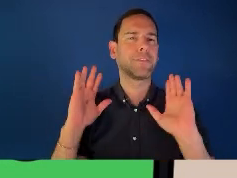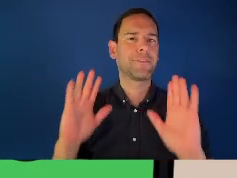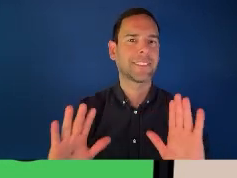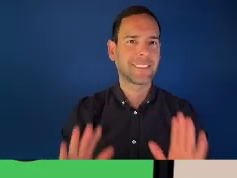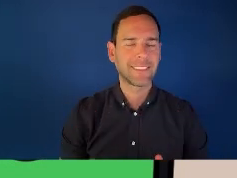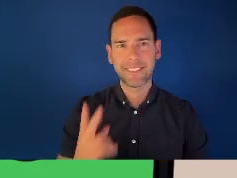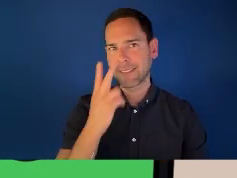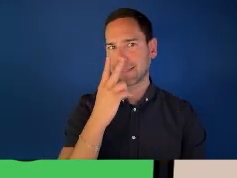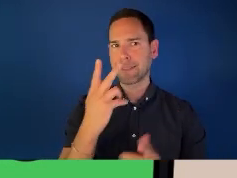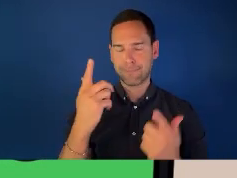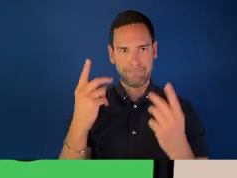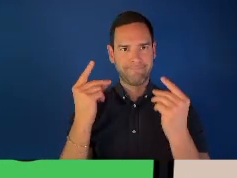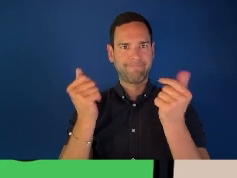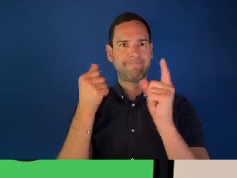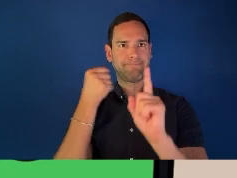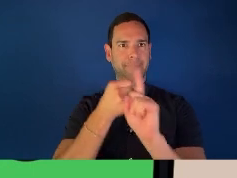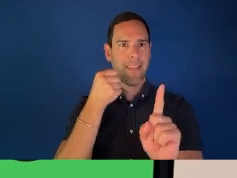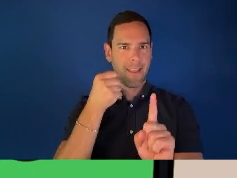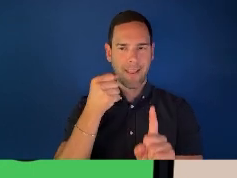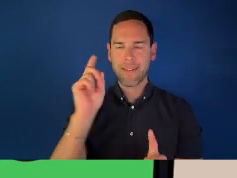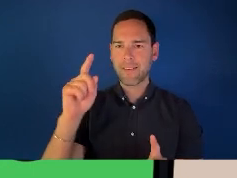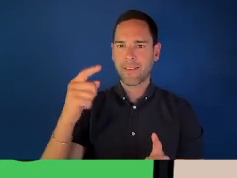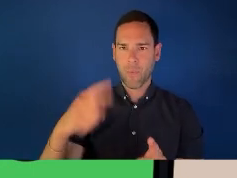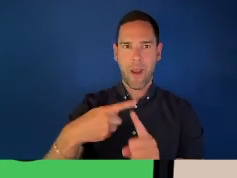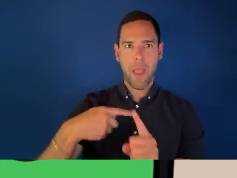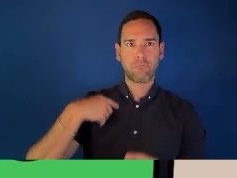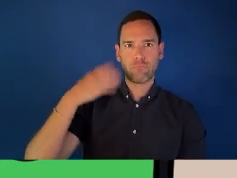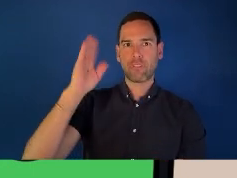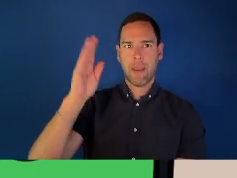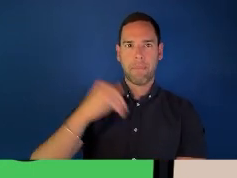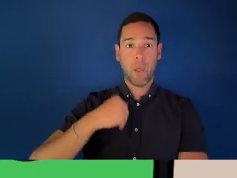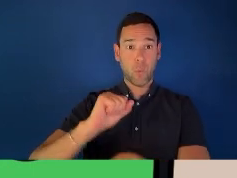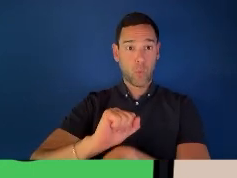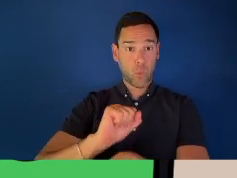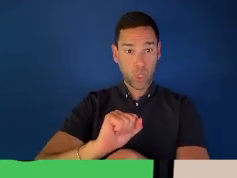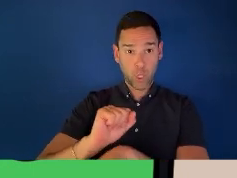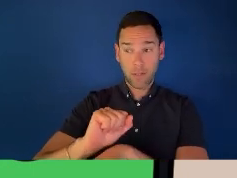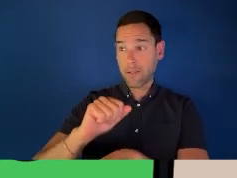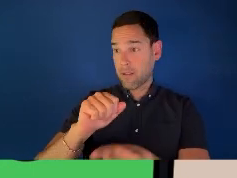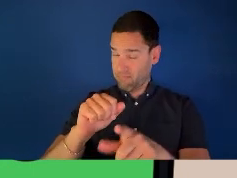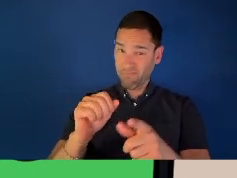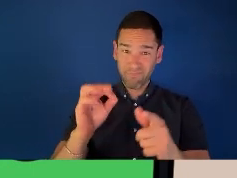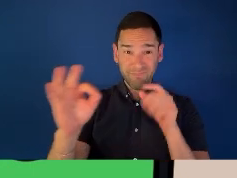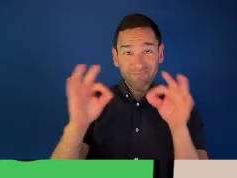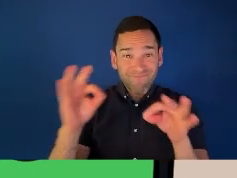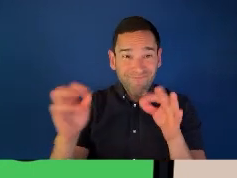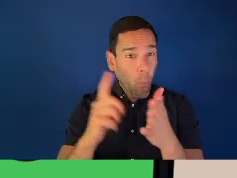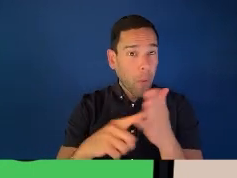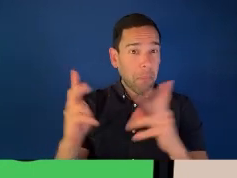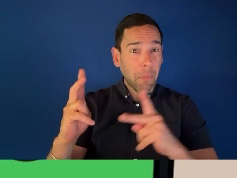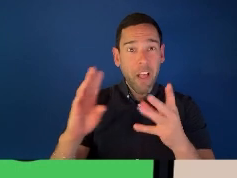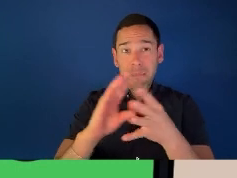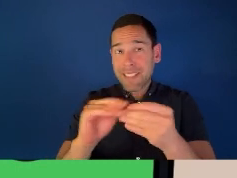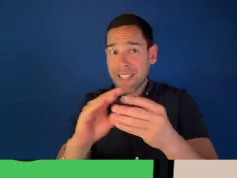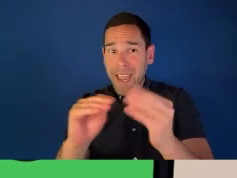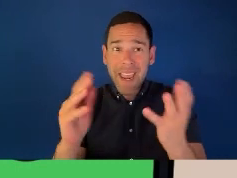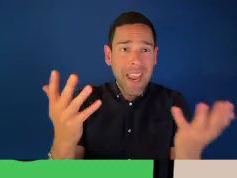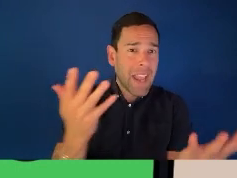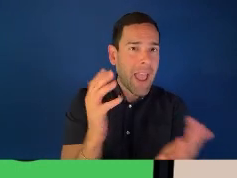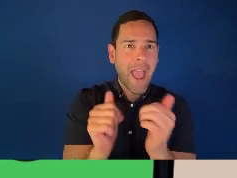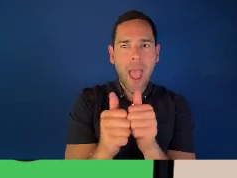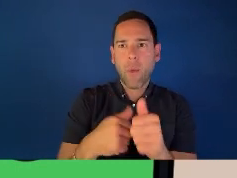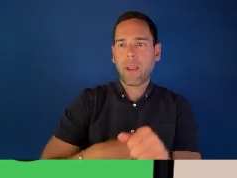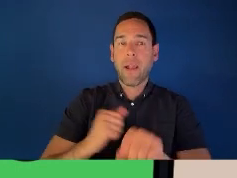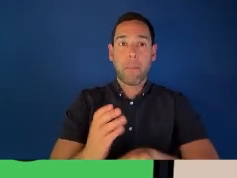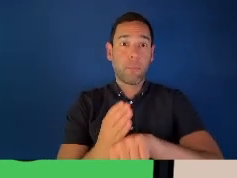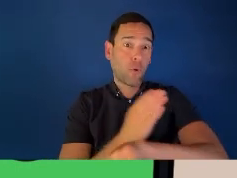the way we do things at school to make it more accessible to people, and then to have faculty members, professors come up to you and be like, I never